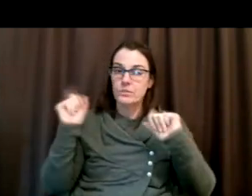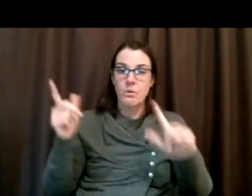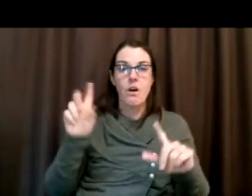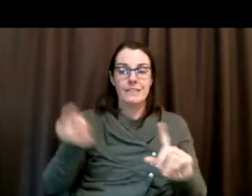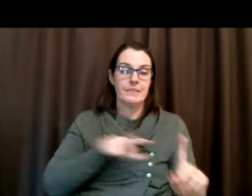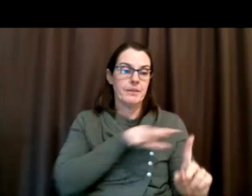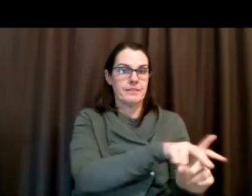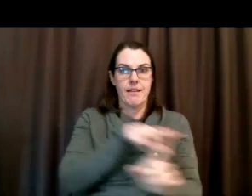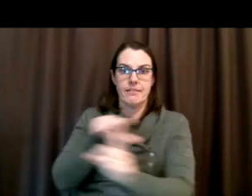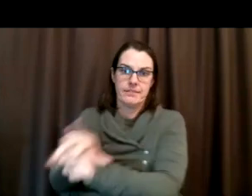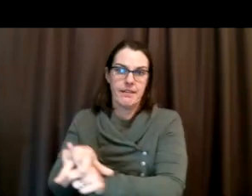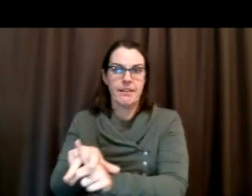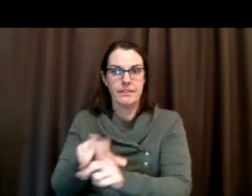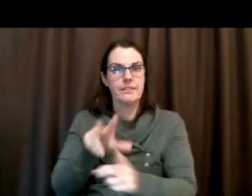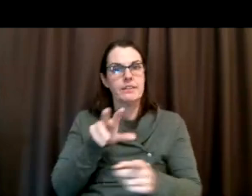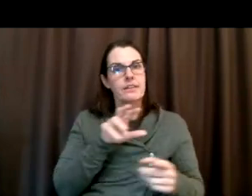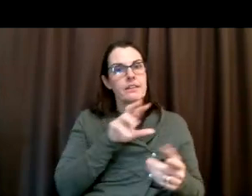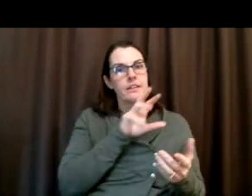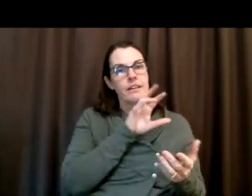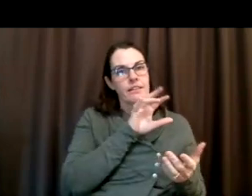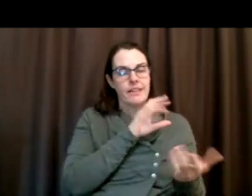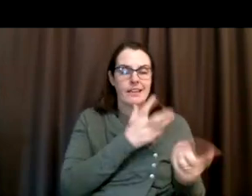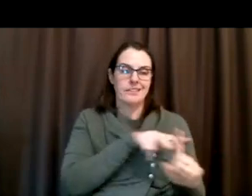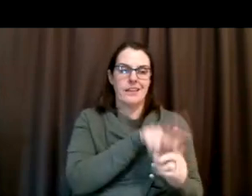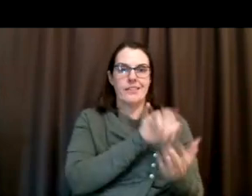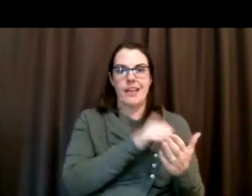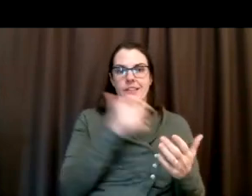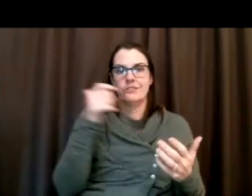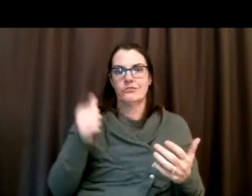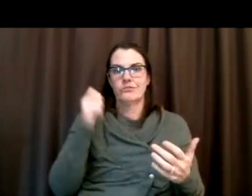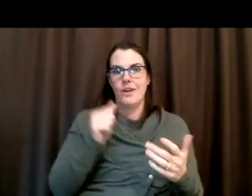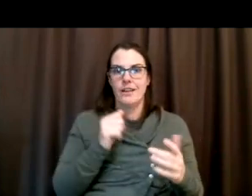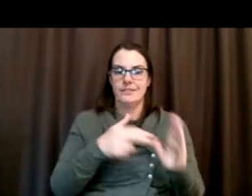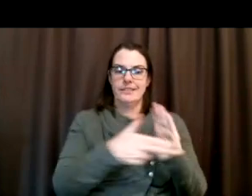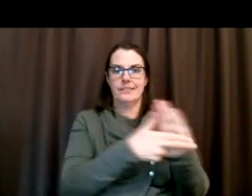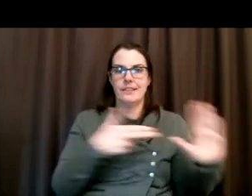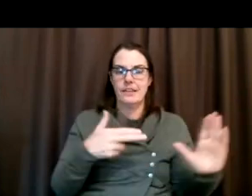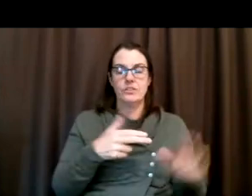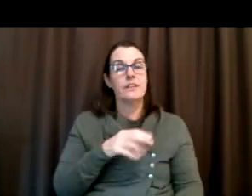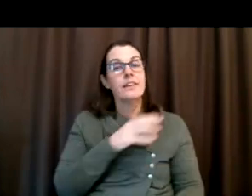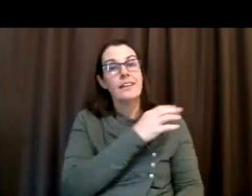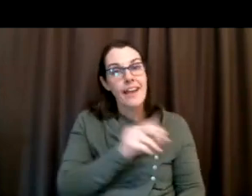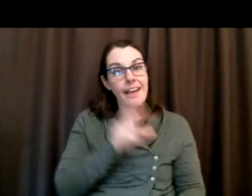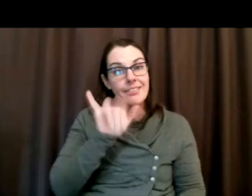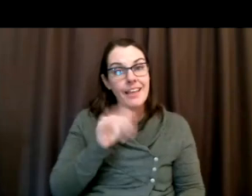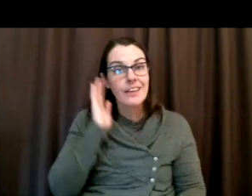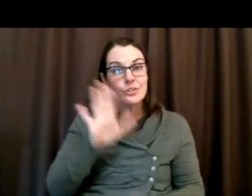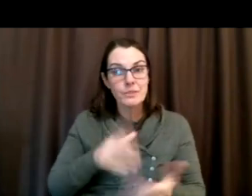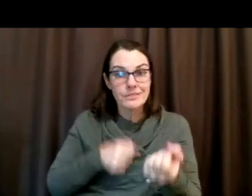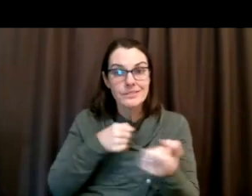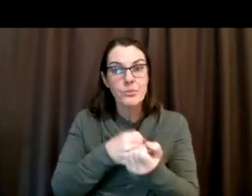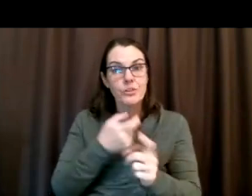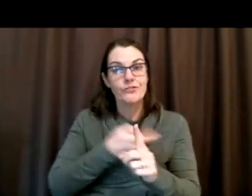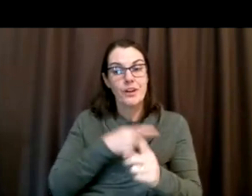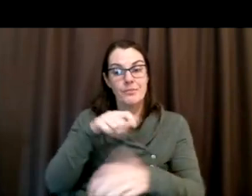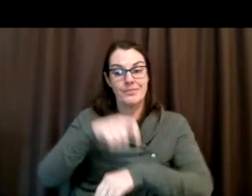grant designation within your accounting software. And that should be substantiated by your by the timesheets, right?